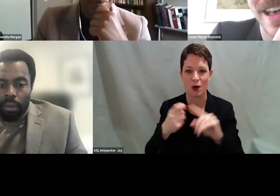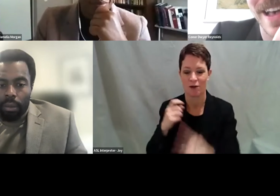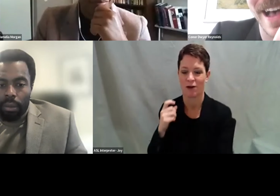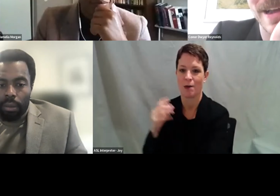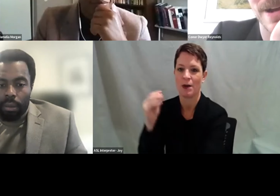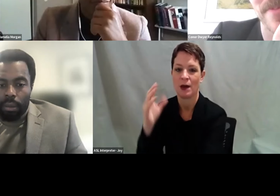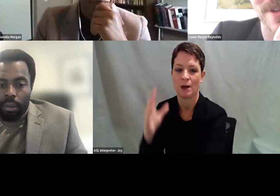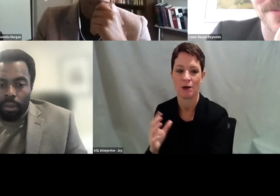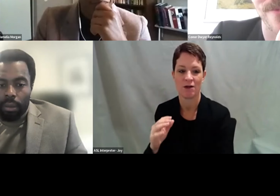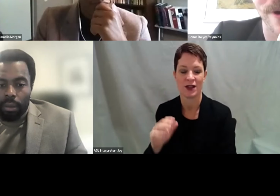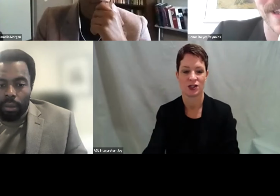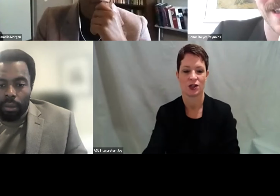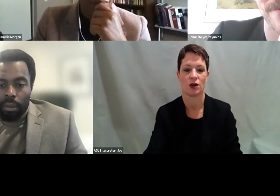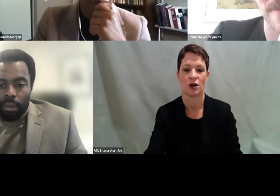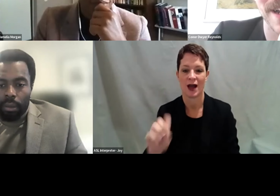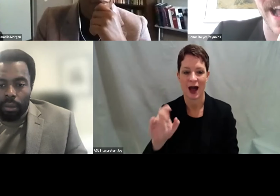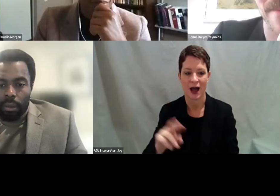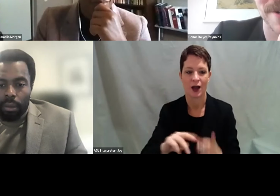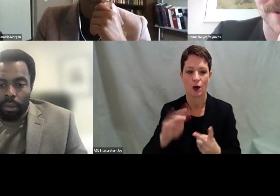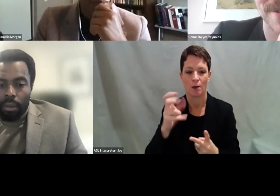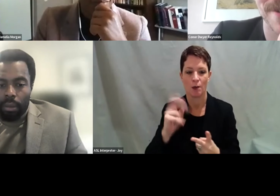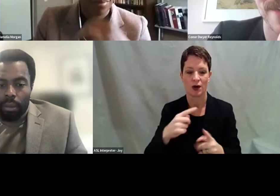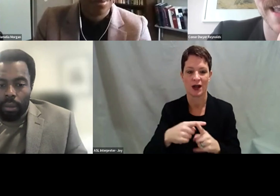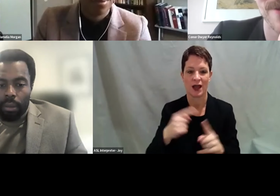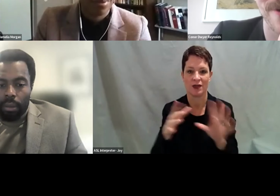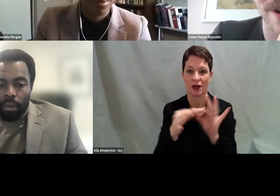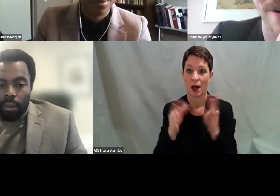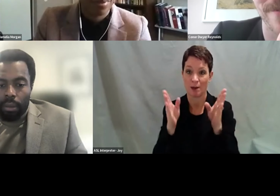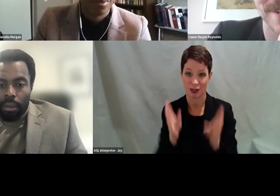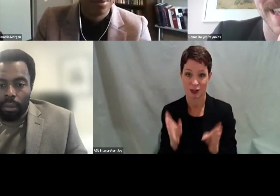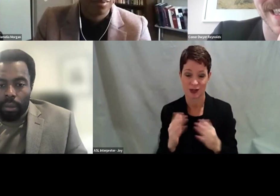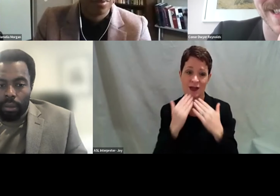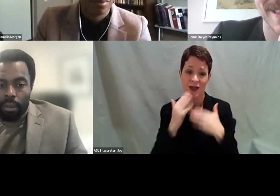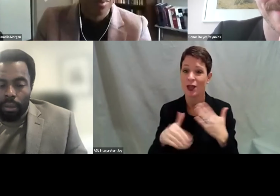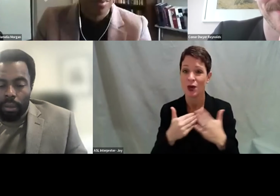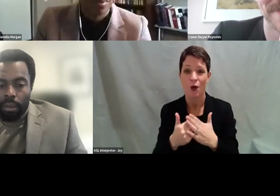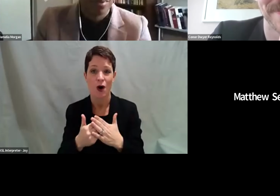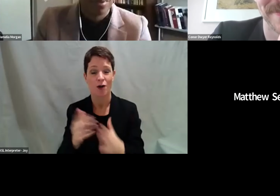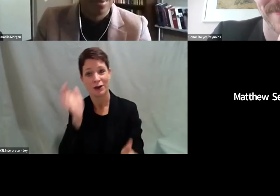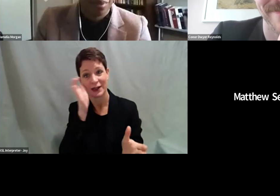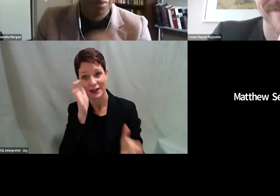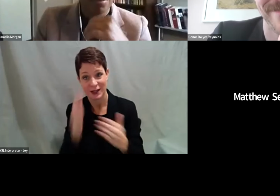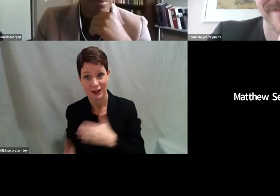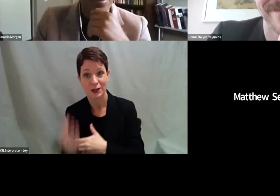Professor Eyer, Professor Morgan, and from the commenters. So thank you all for taking a listen.